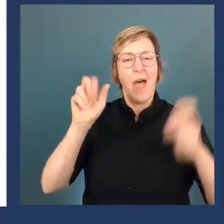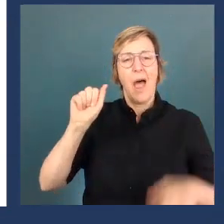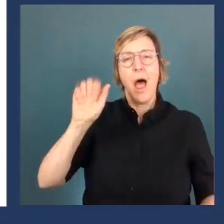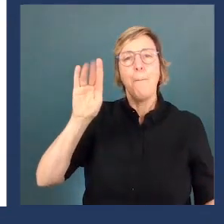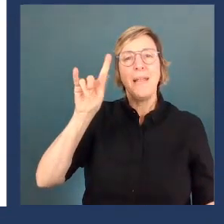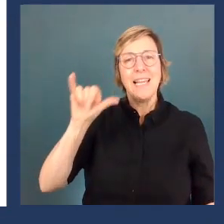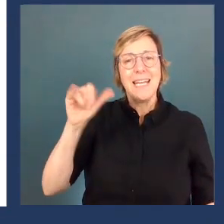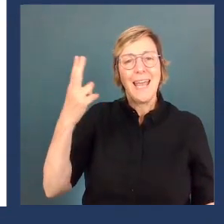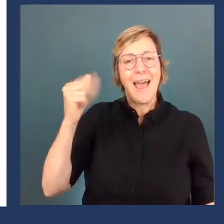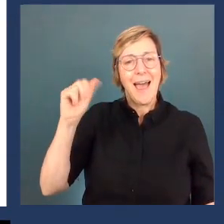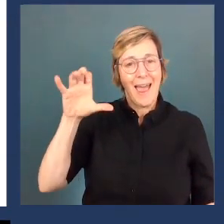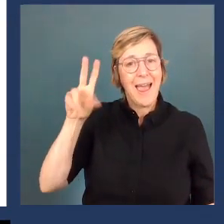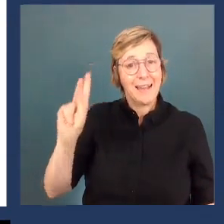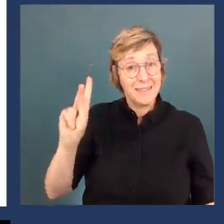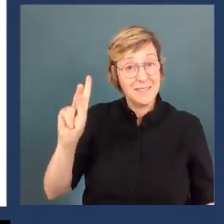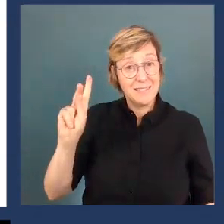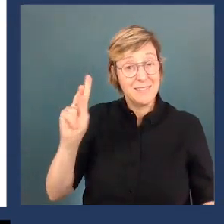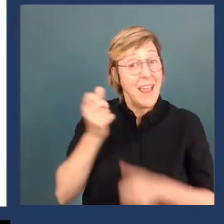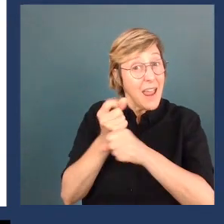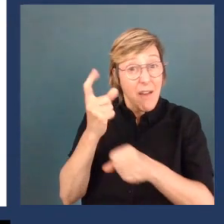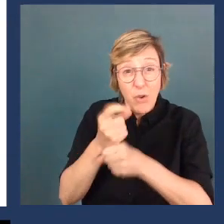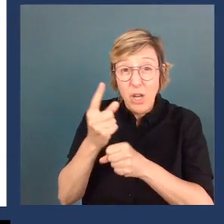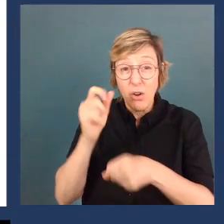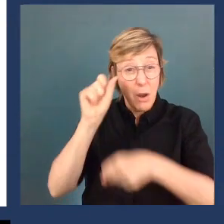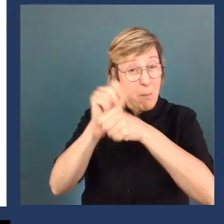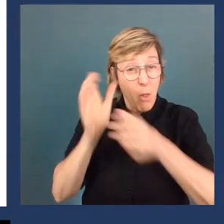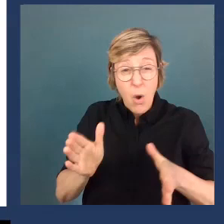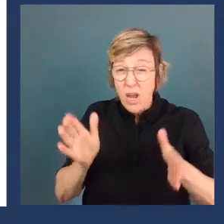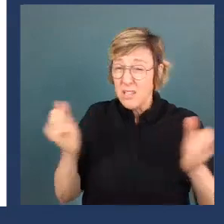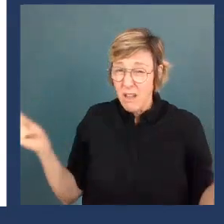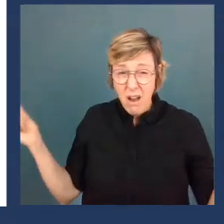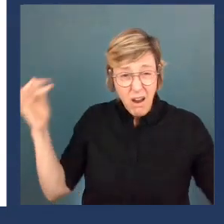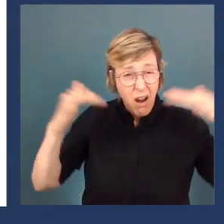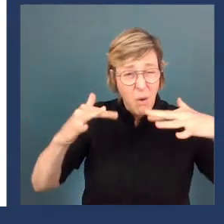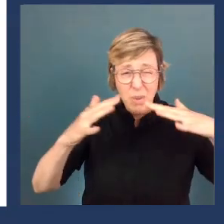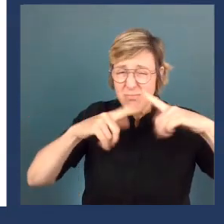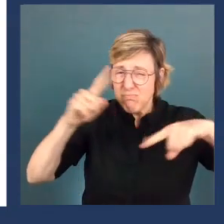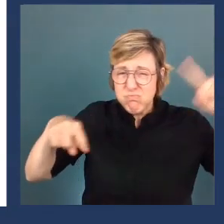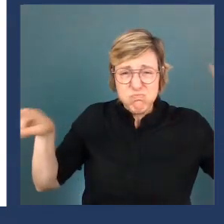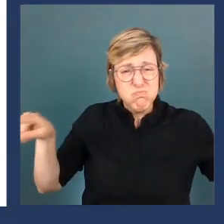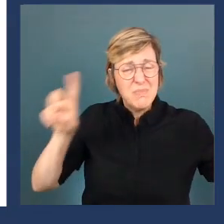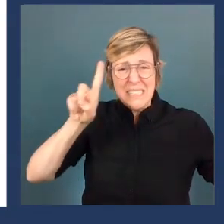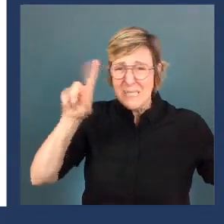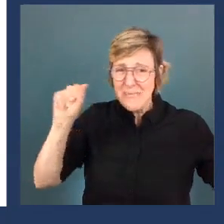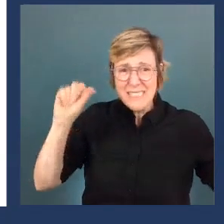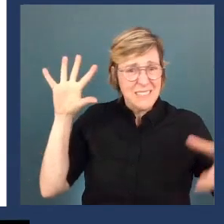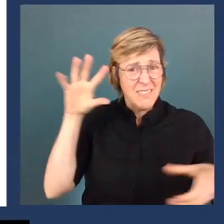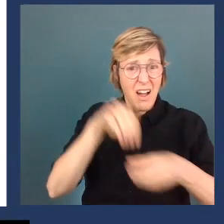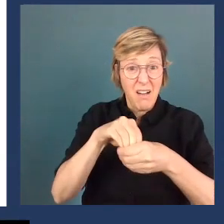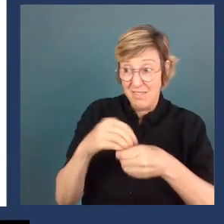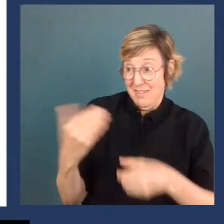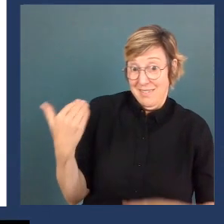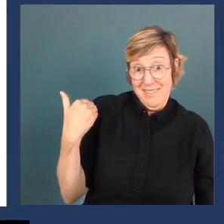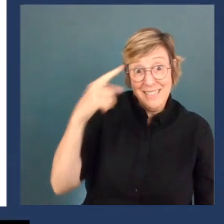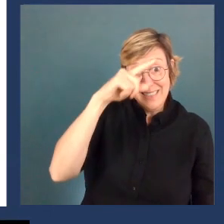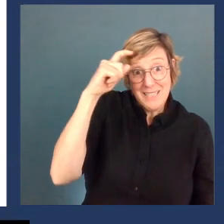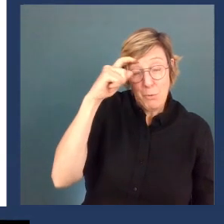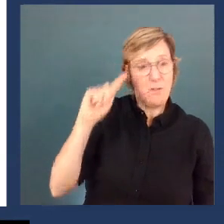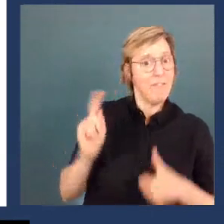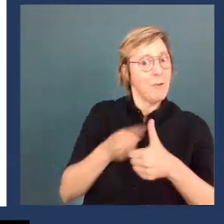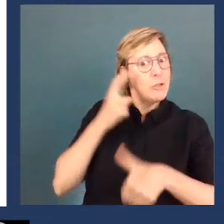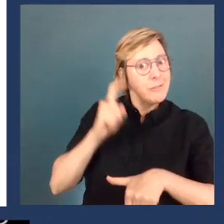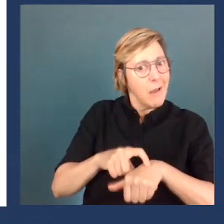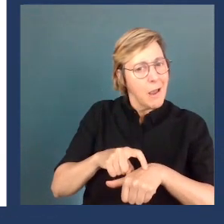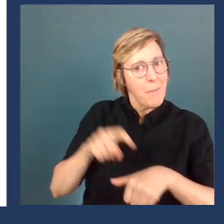year, employees are involved in projects across disability segments. And this past summer, we even had our first mental health